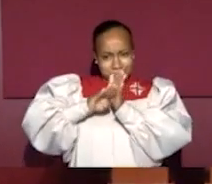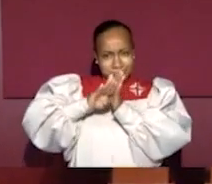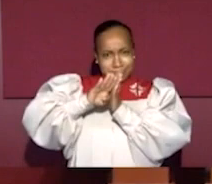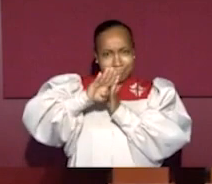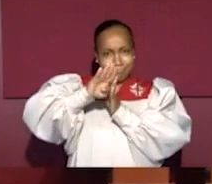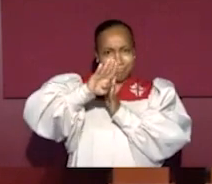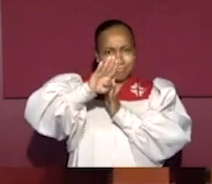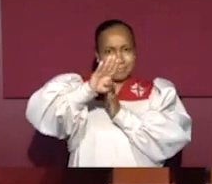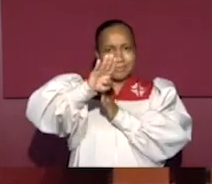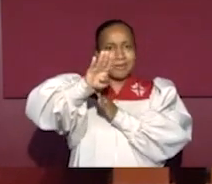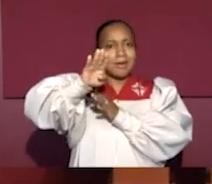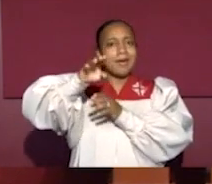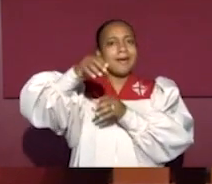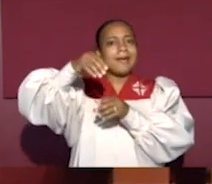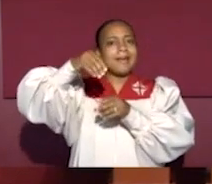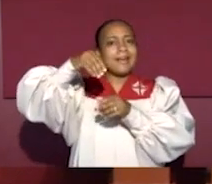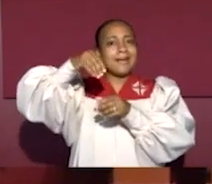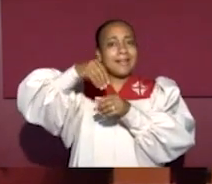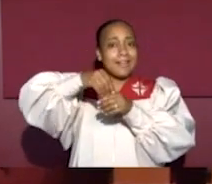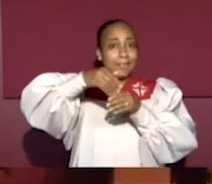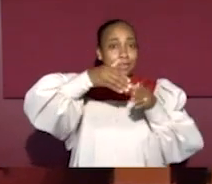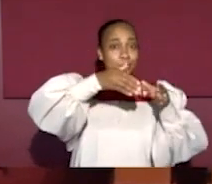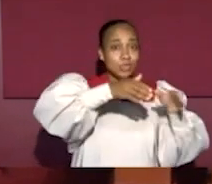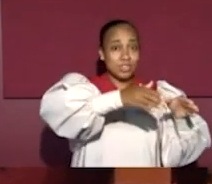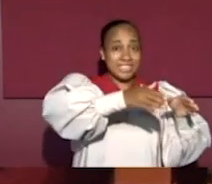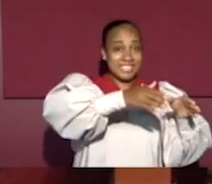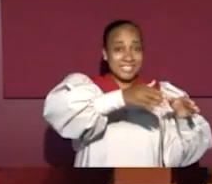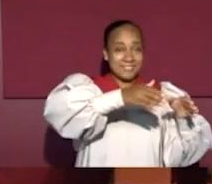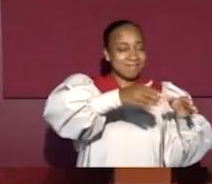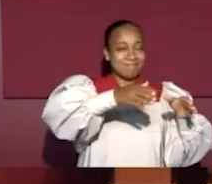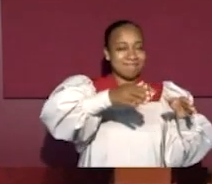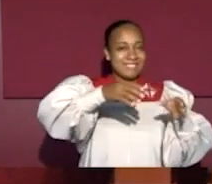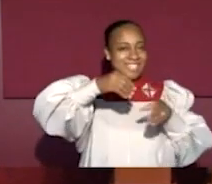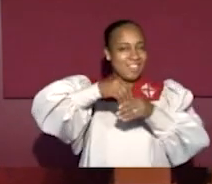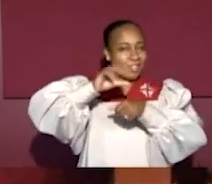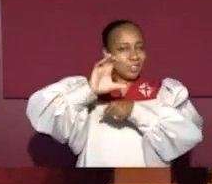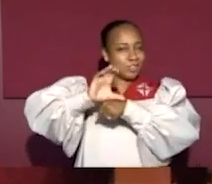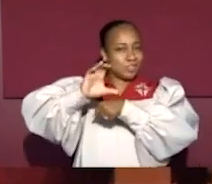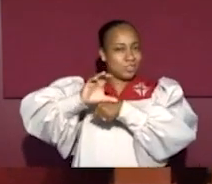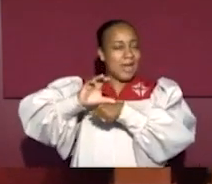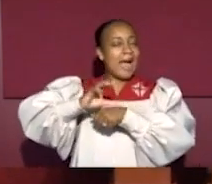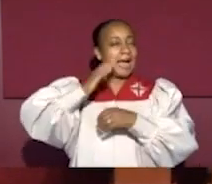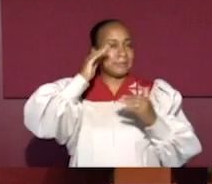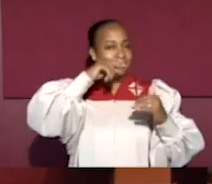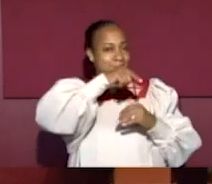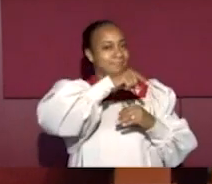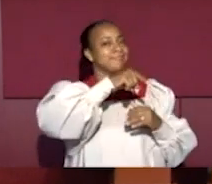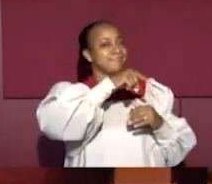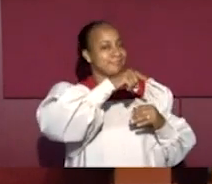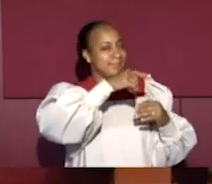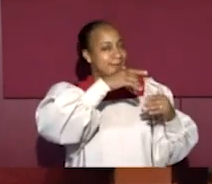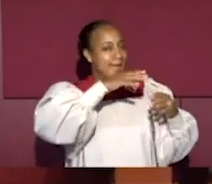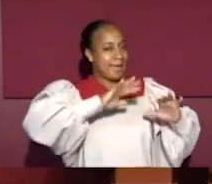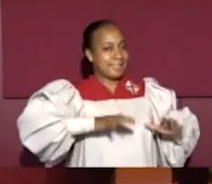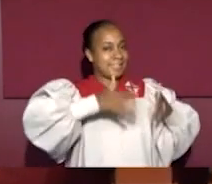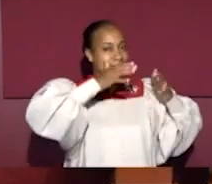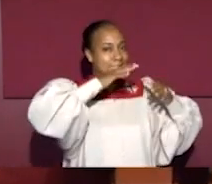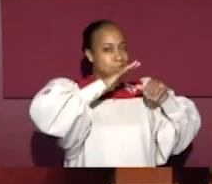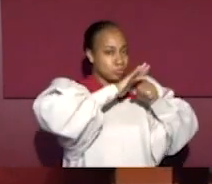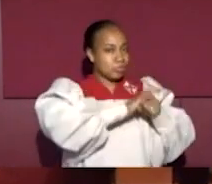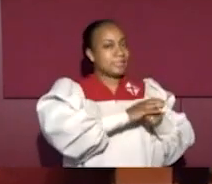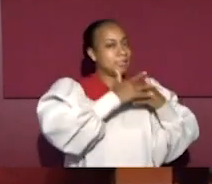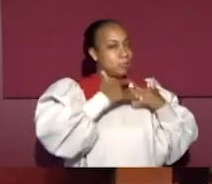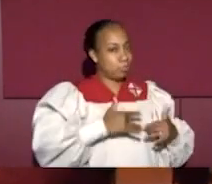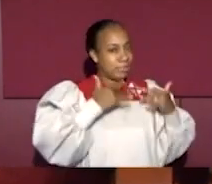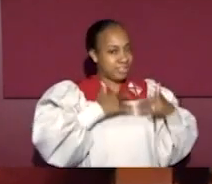in the street, in the church. I would expect that anxiety and stress and depression would be on the rise